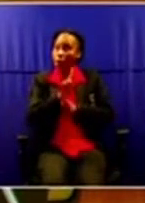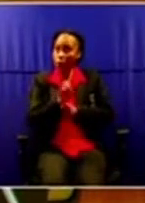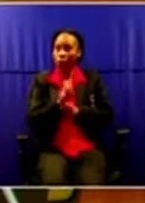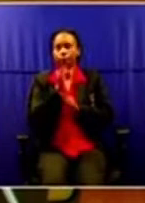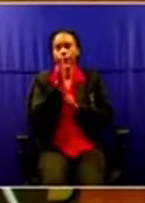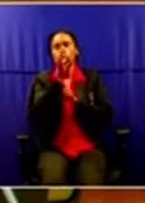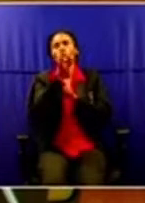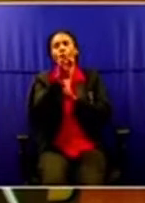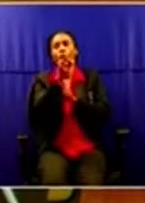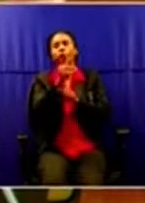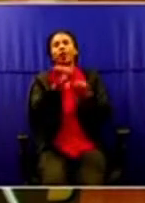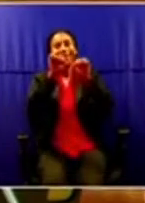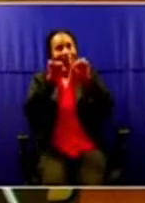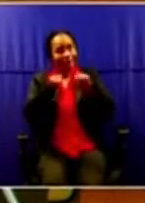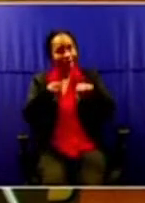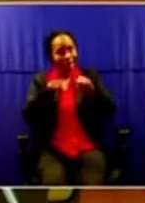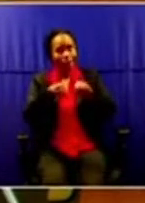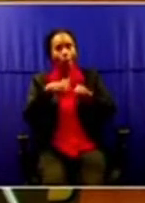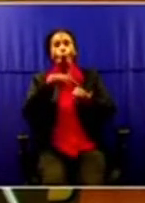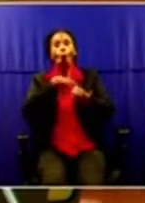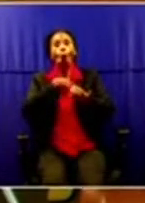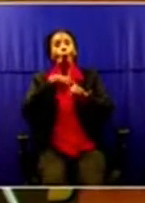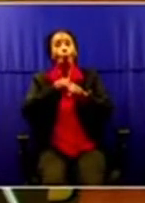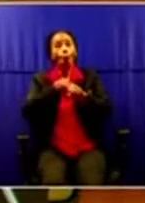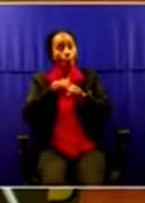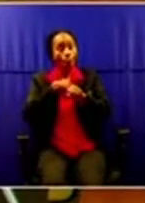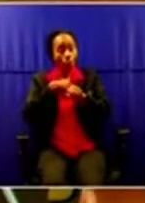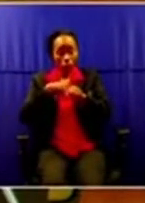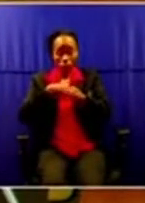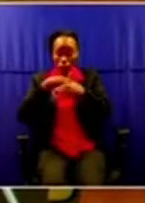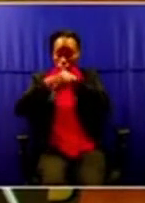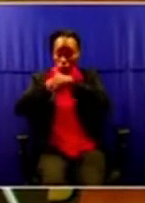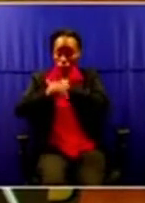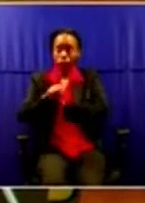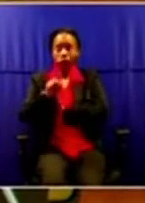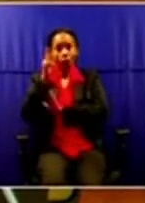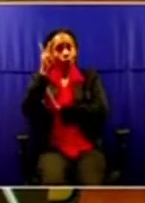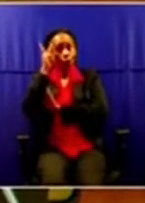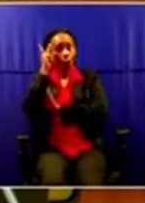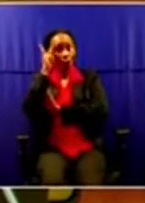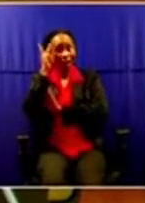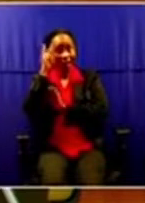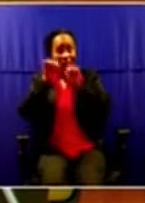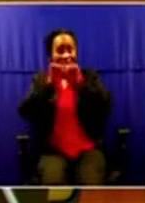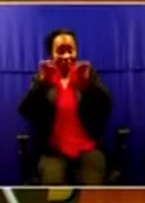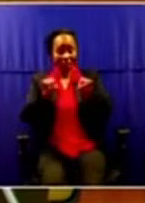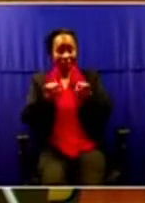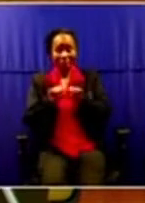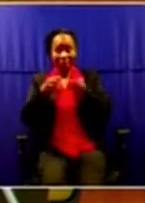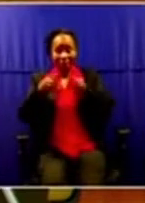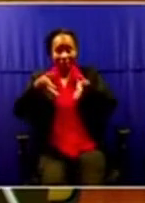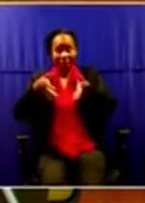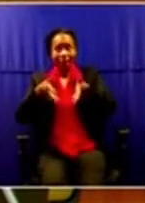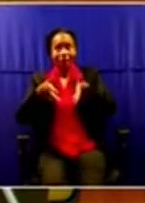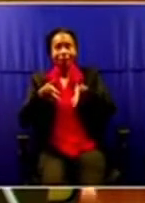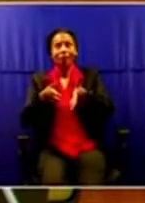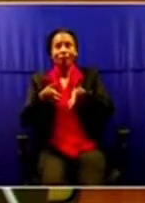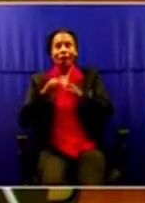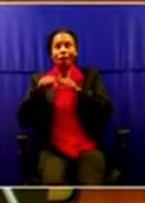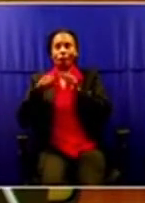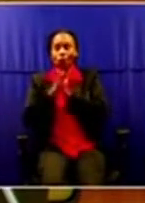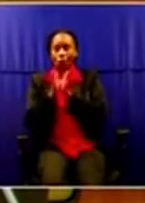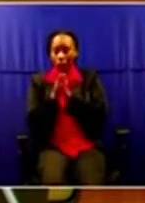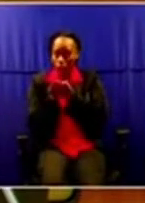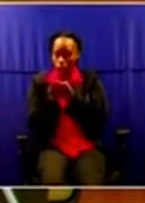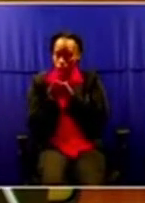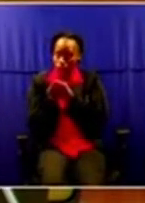must use our own indigenous knowledge systems when it comes to therapeutics. Yes,